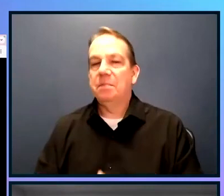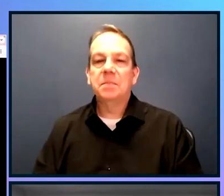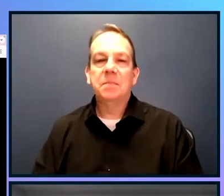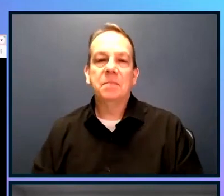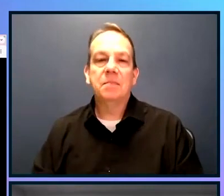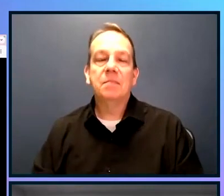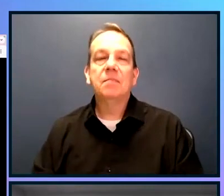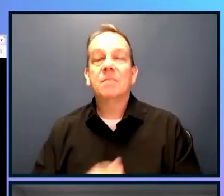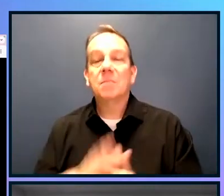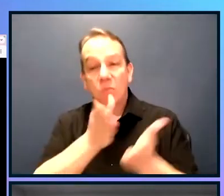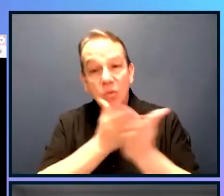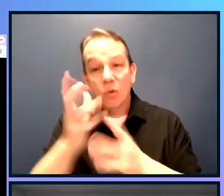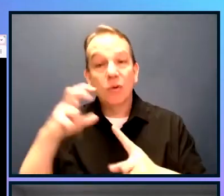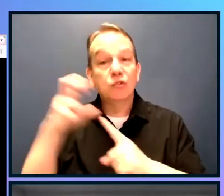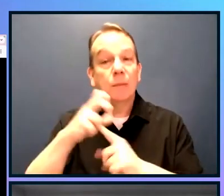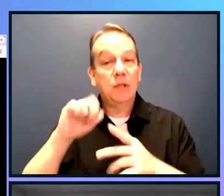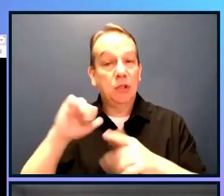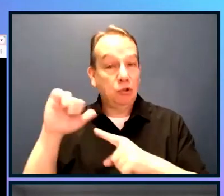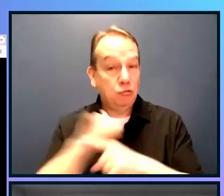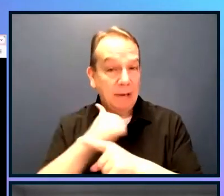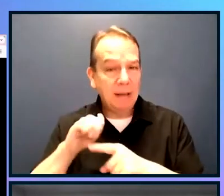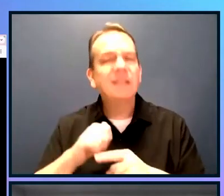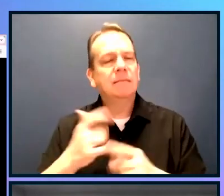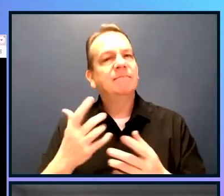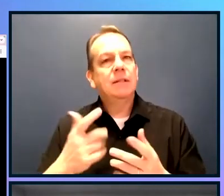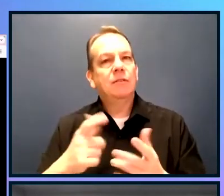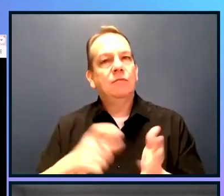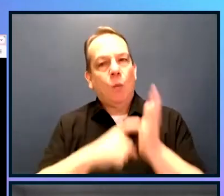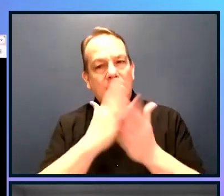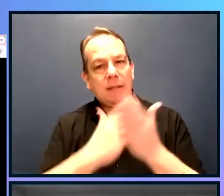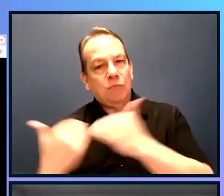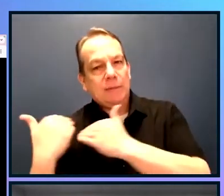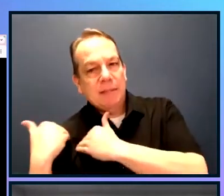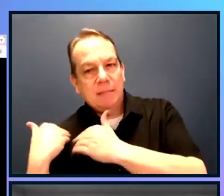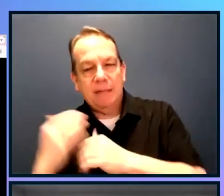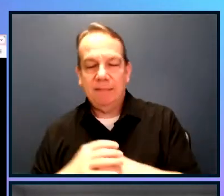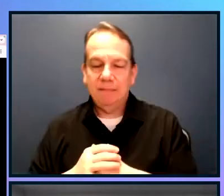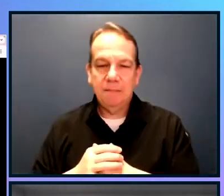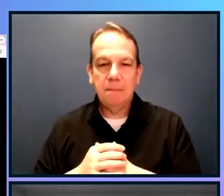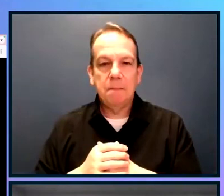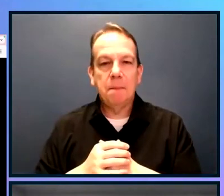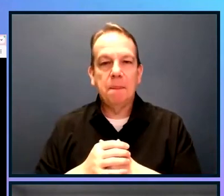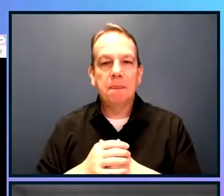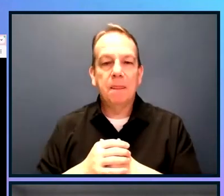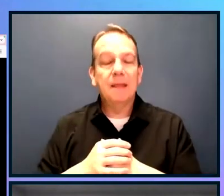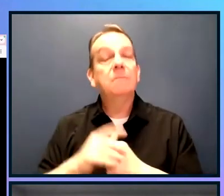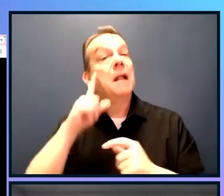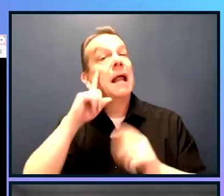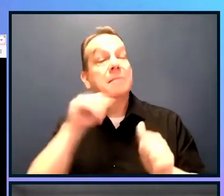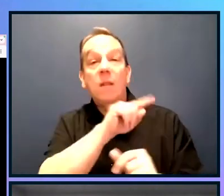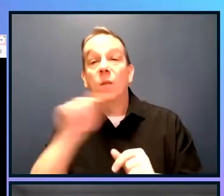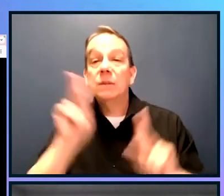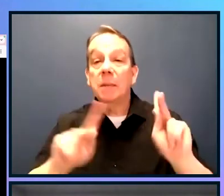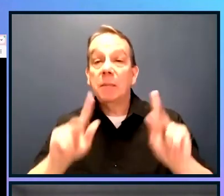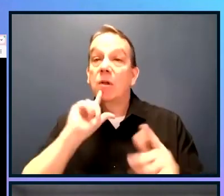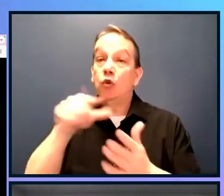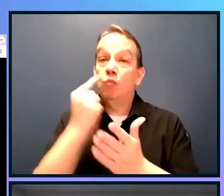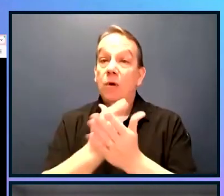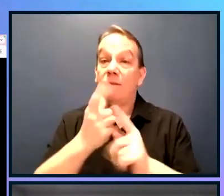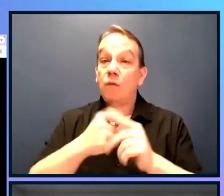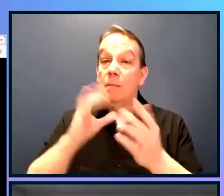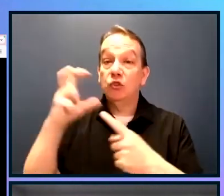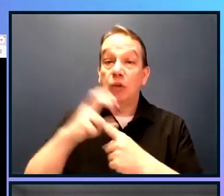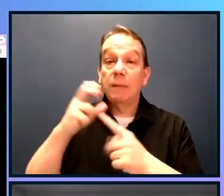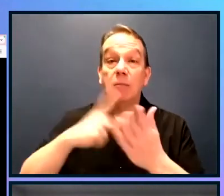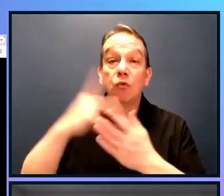Going through the Champions training comes with responsibilities. Afterwards, we expect champions to be able to do the following. The